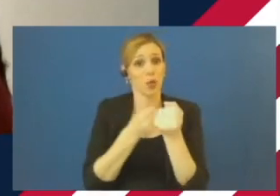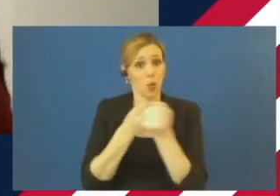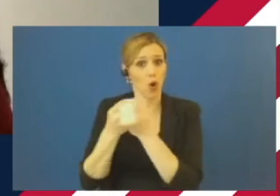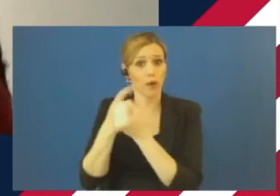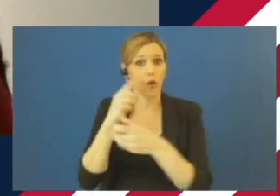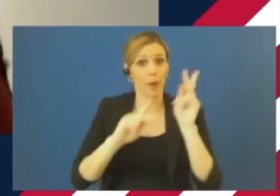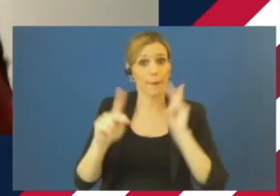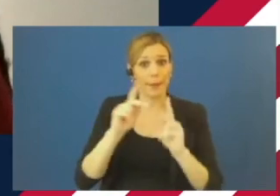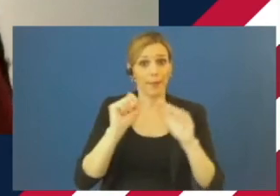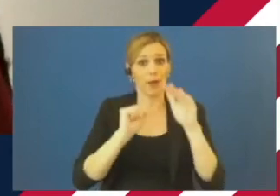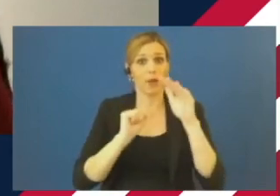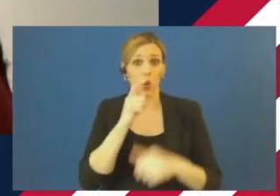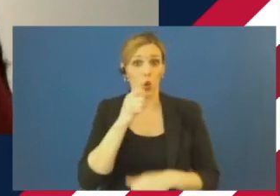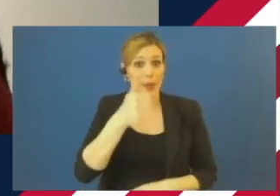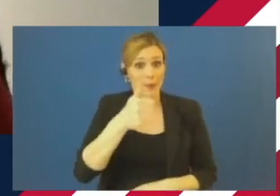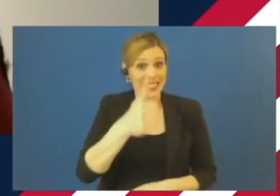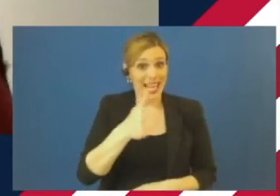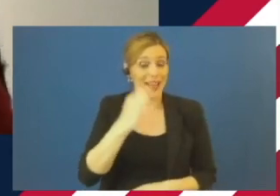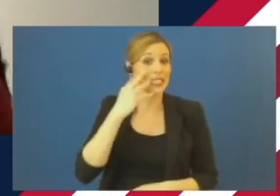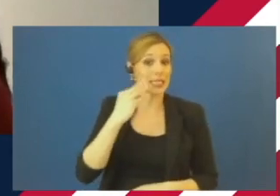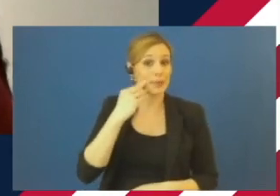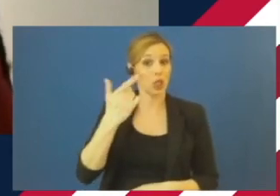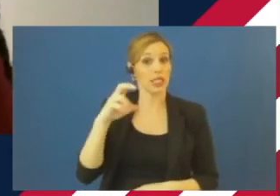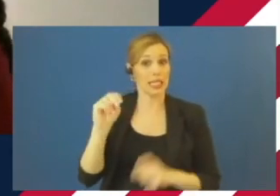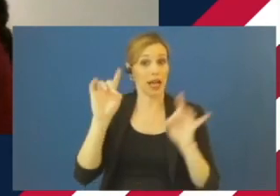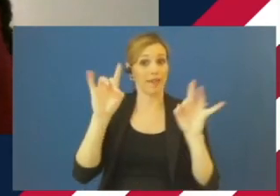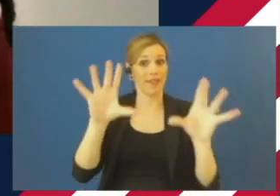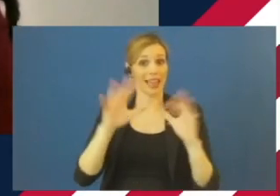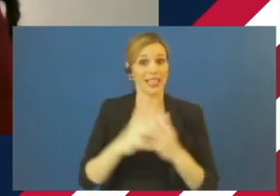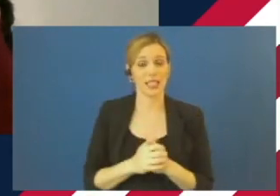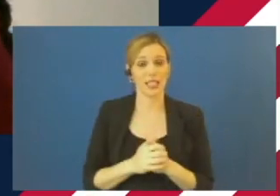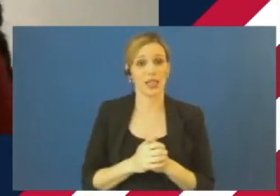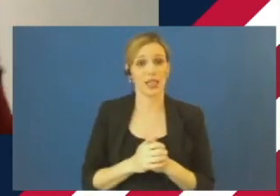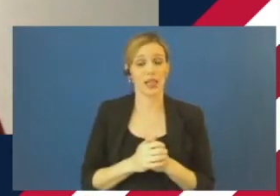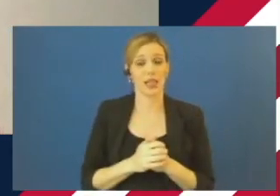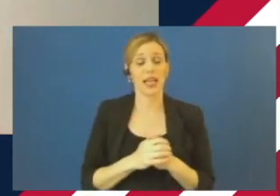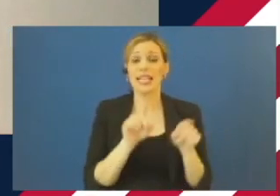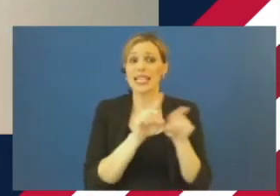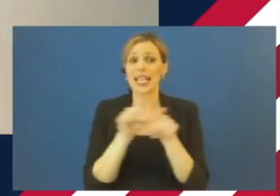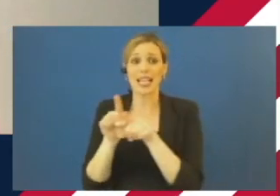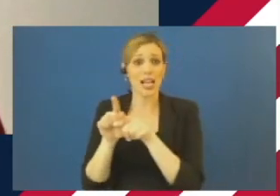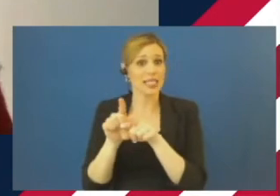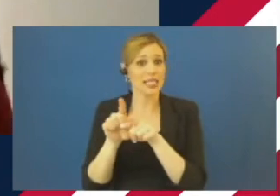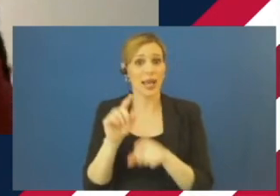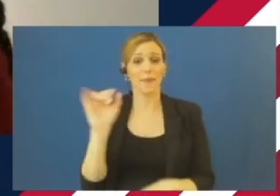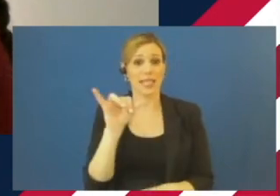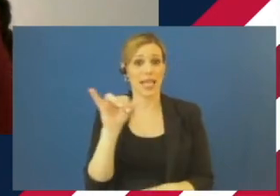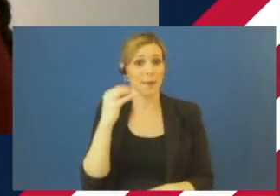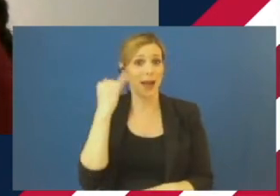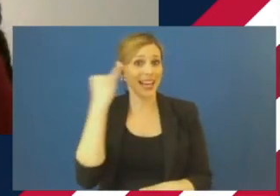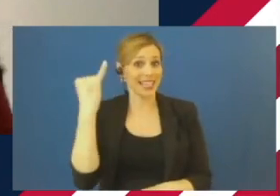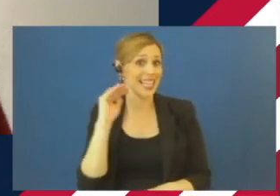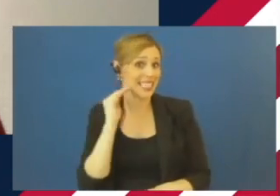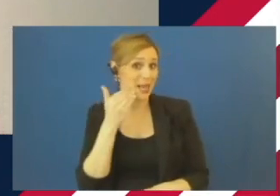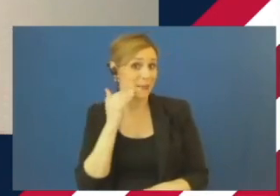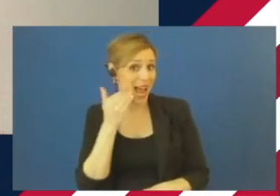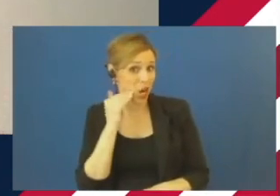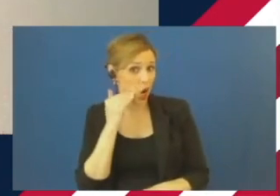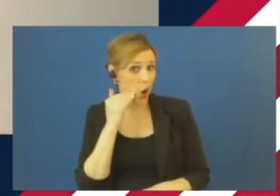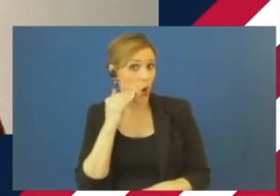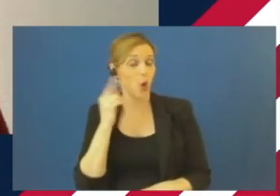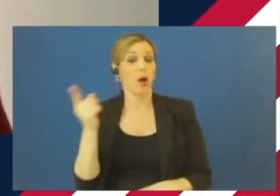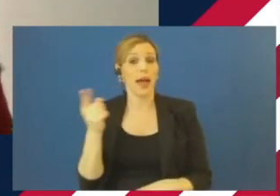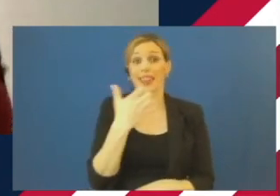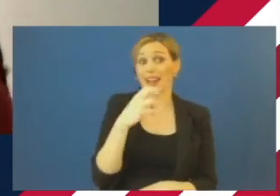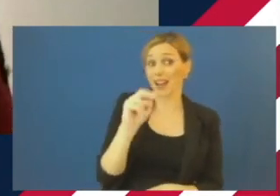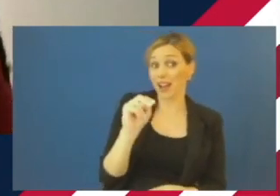industries accountable in other public health crises, like tobacco. Gun violence is also a public health epidemic. The gun industry should